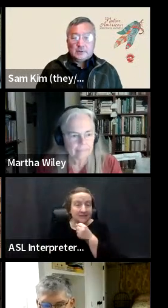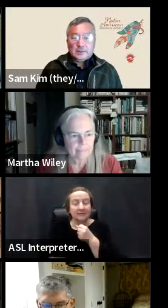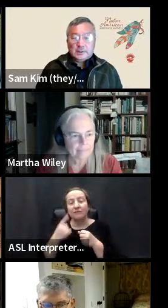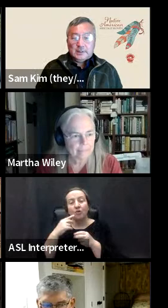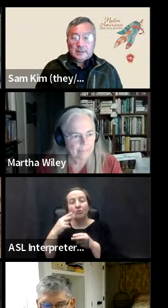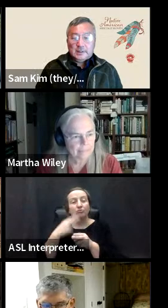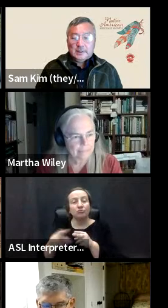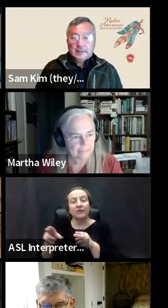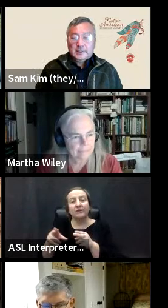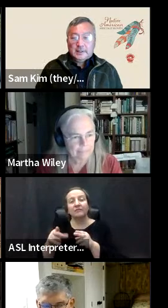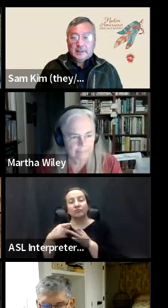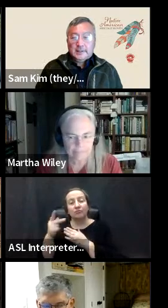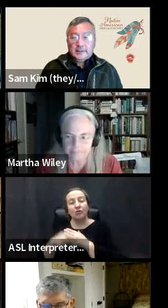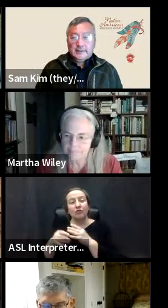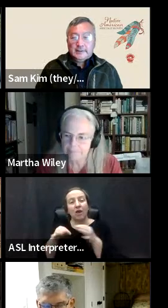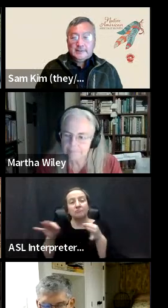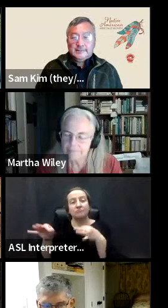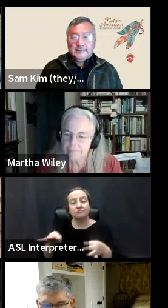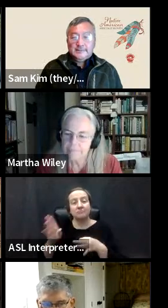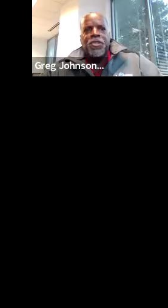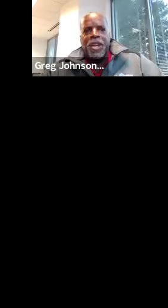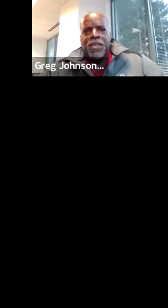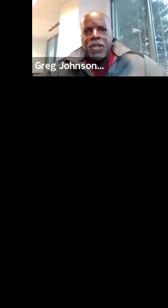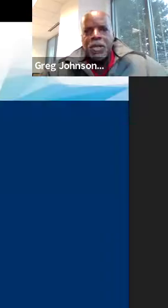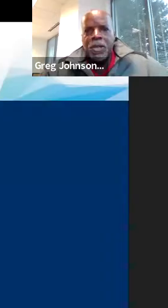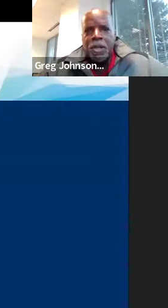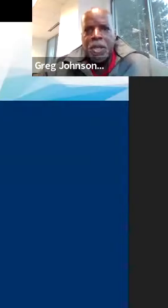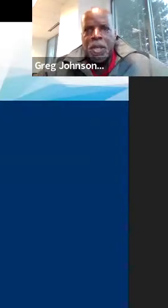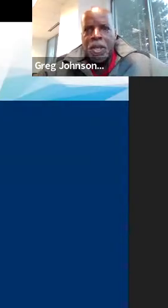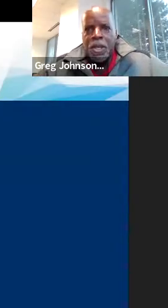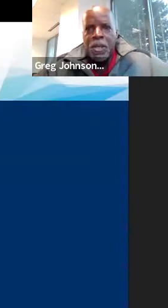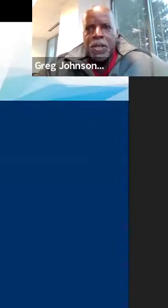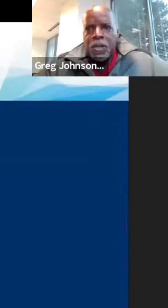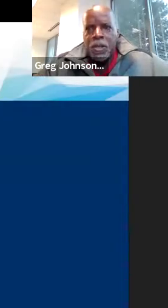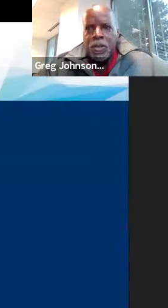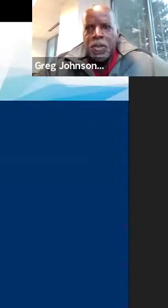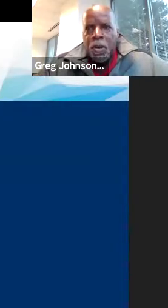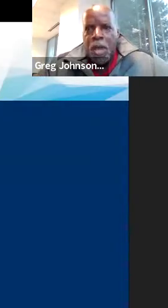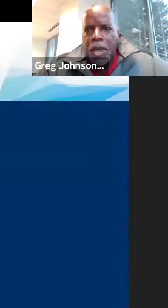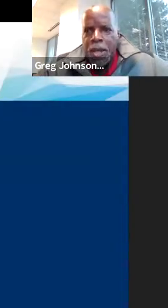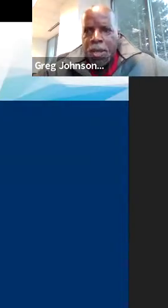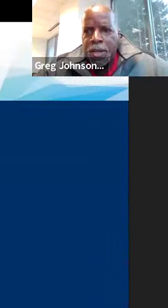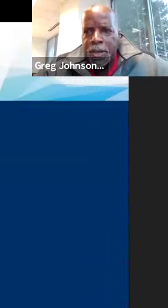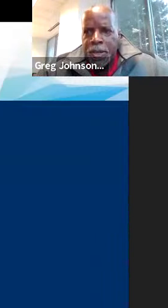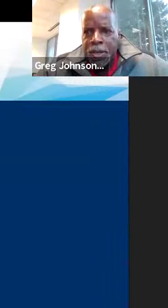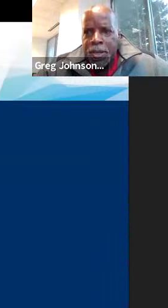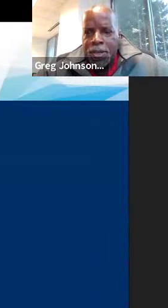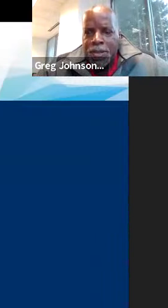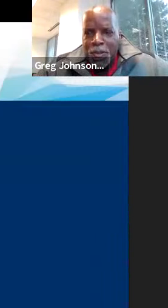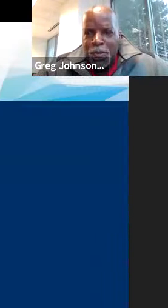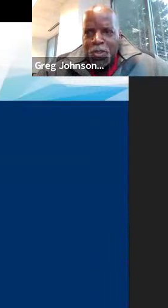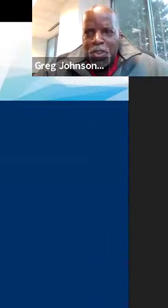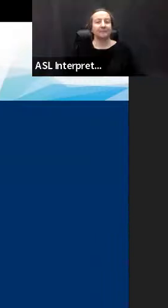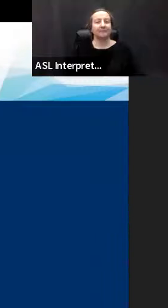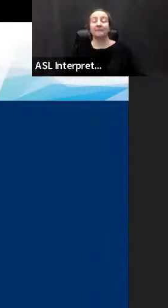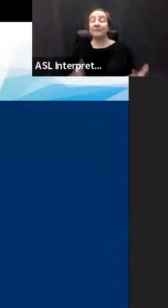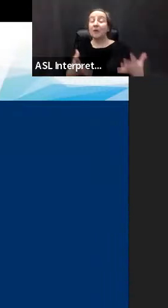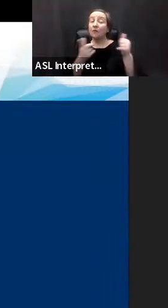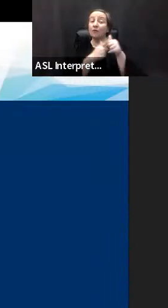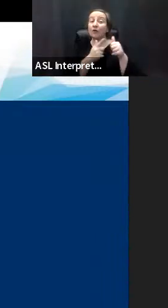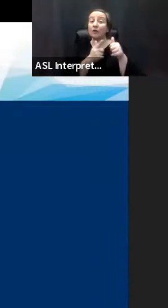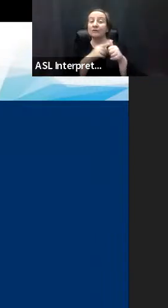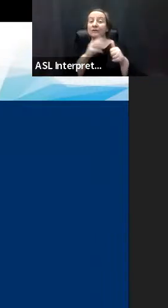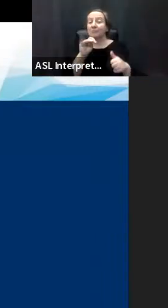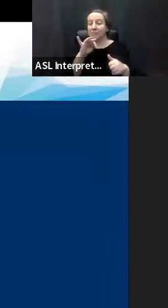brief program update. Thank you, Jason. So first off,